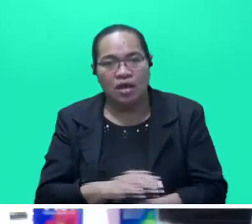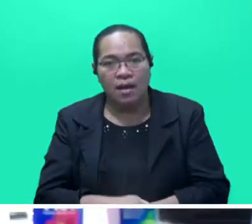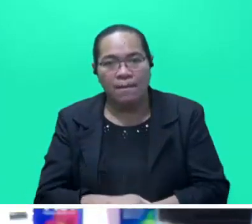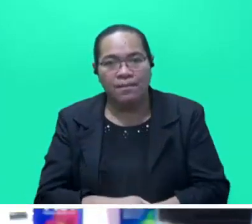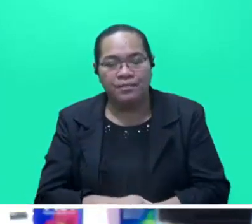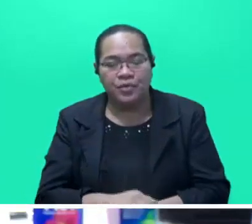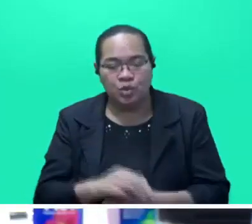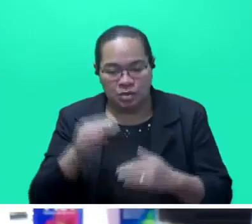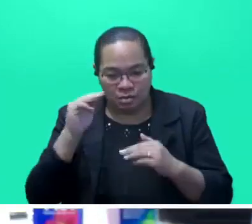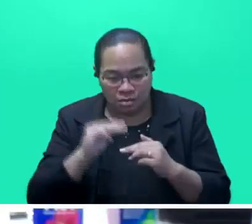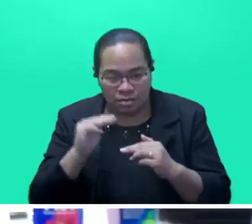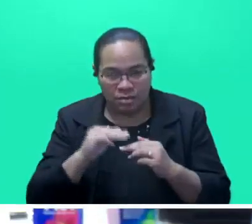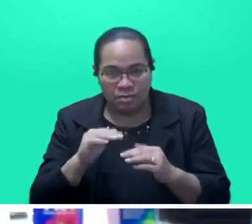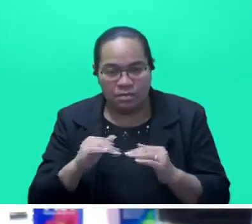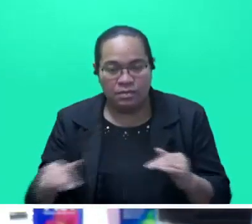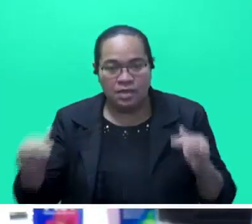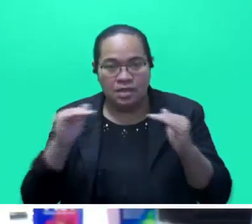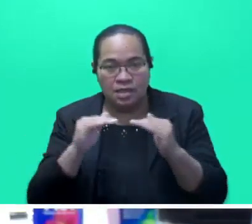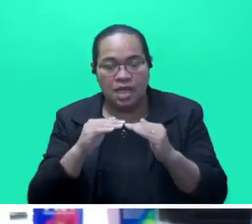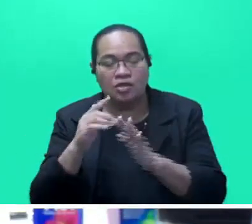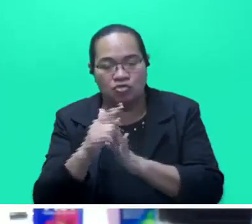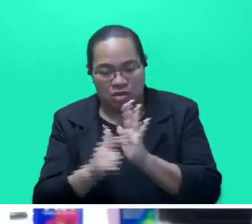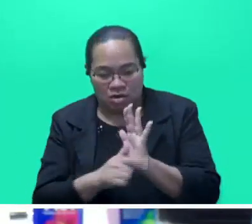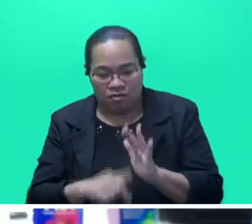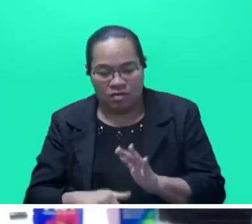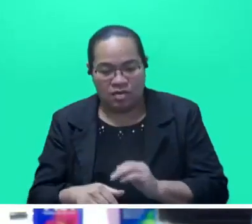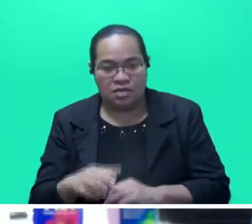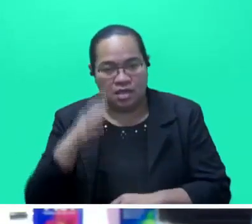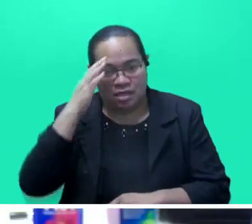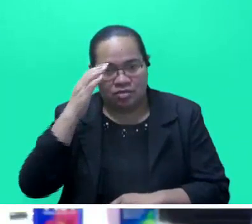minimum standards, and to the law of this land.